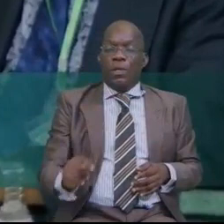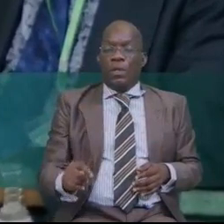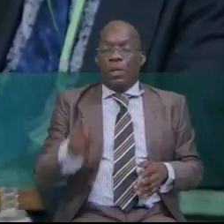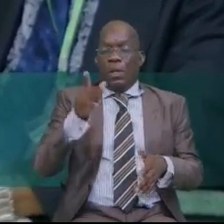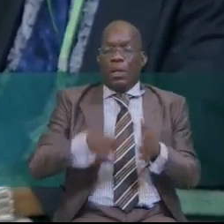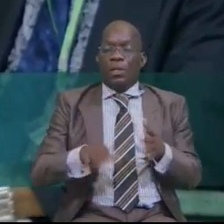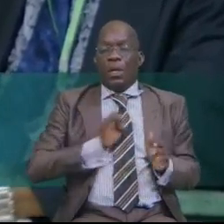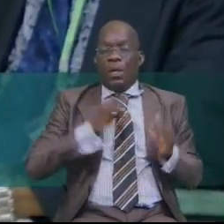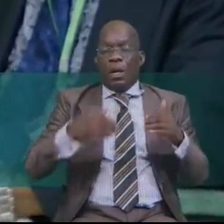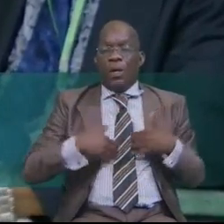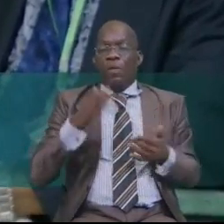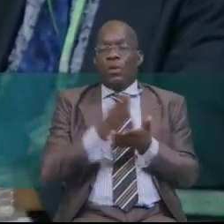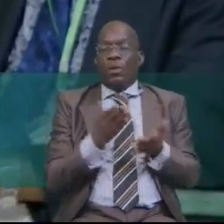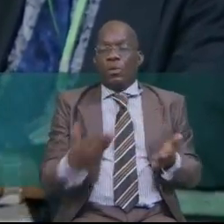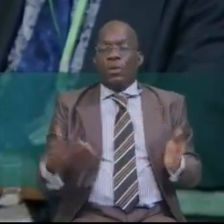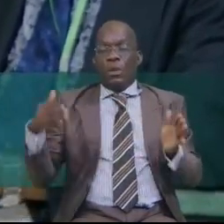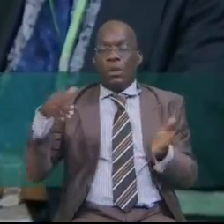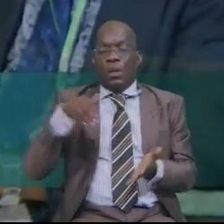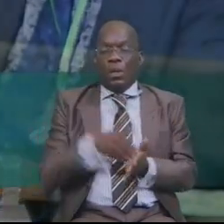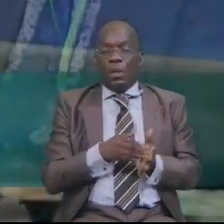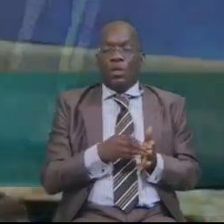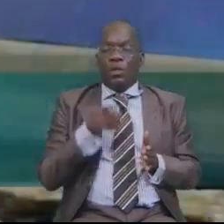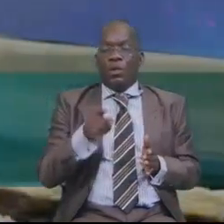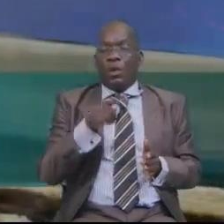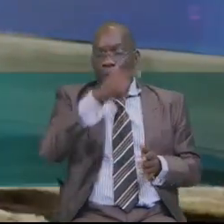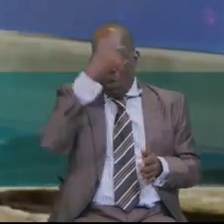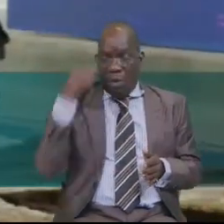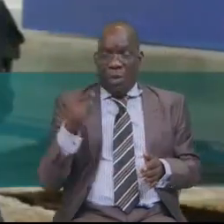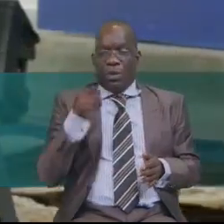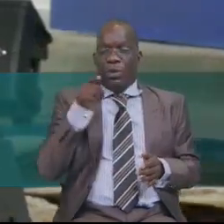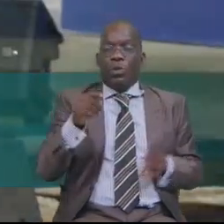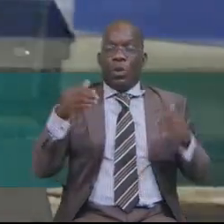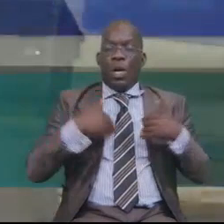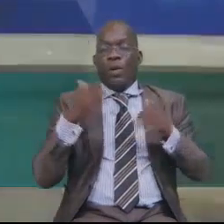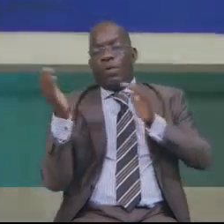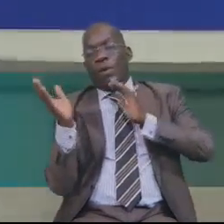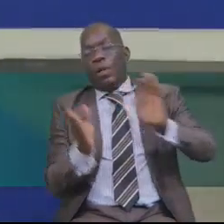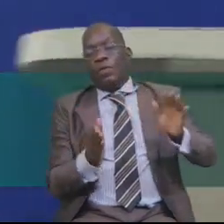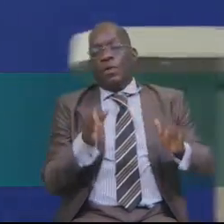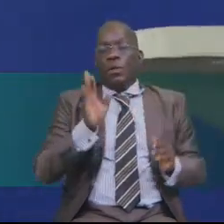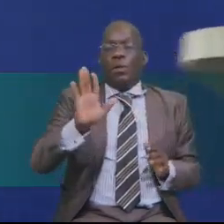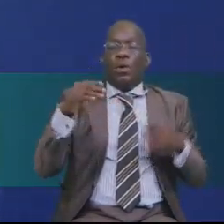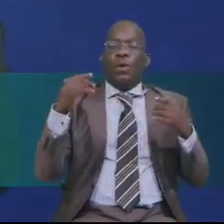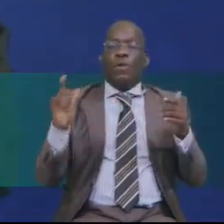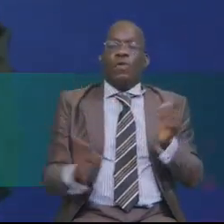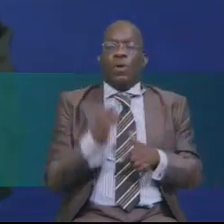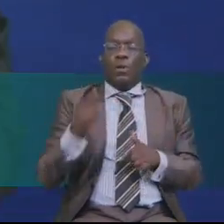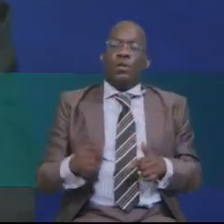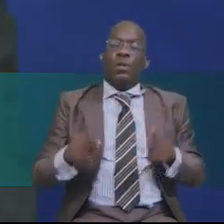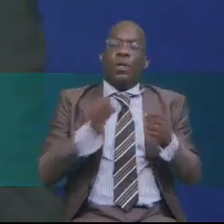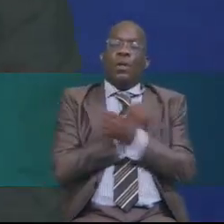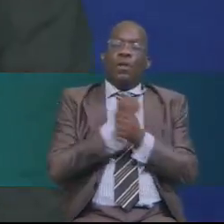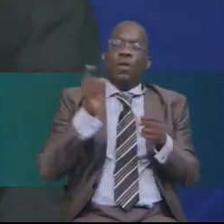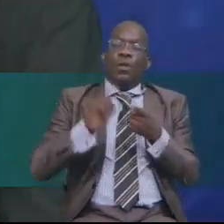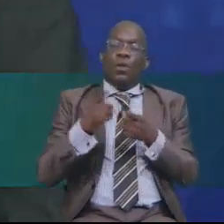somewhat against thee, because thou hast left thy first love. To the Ephesians church,